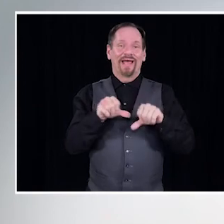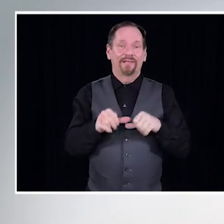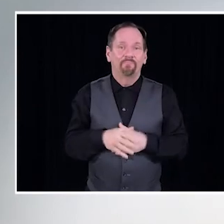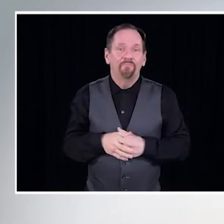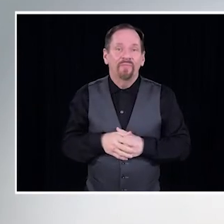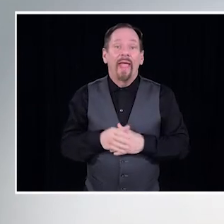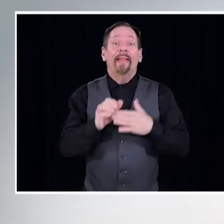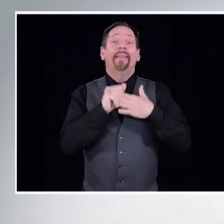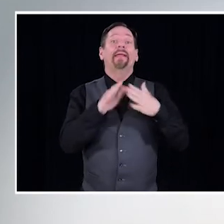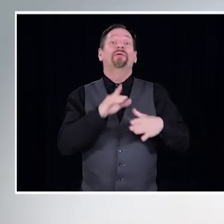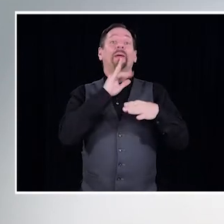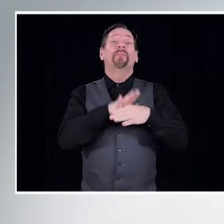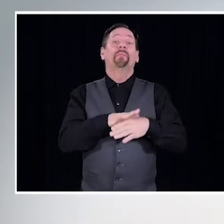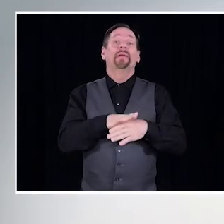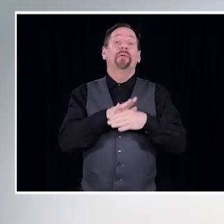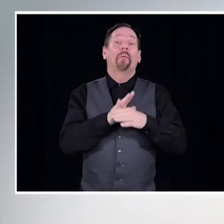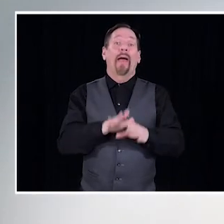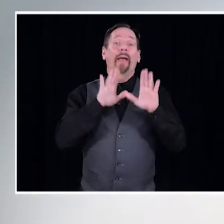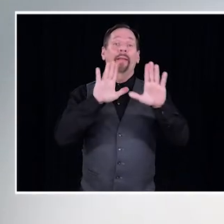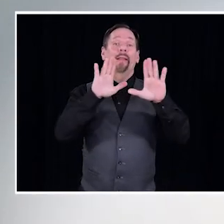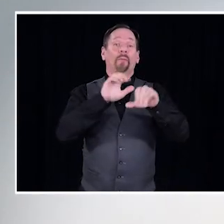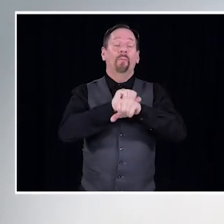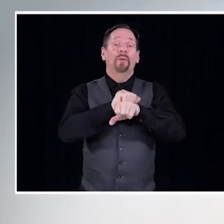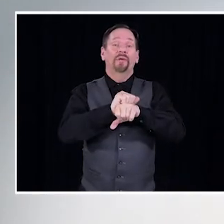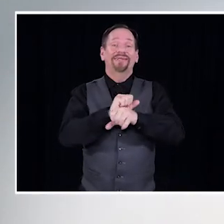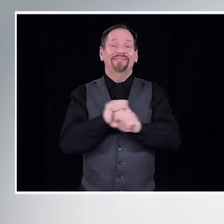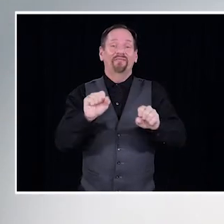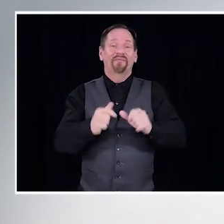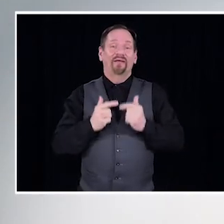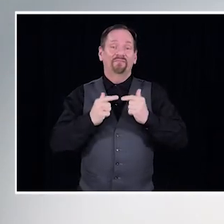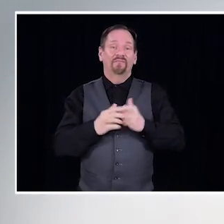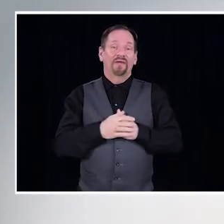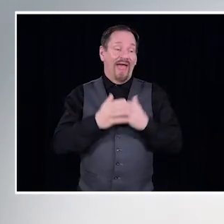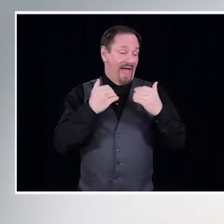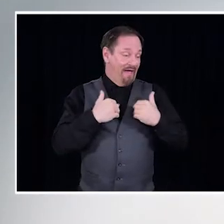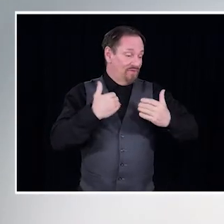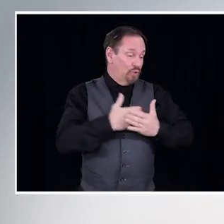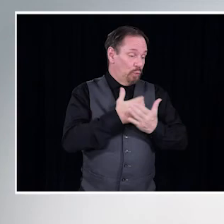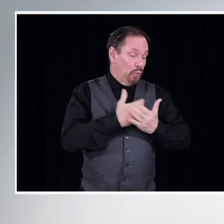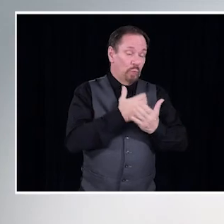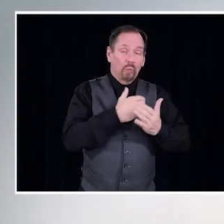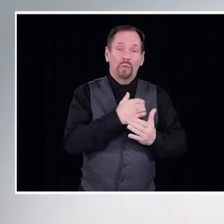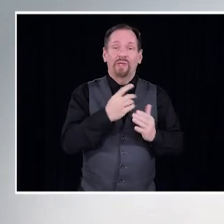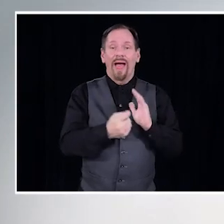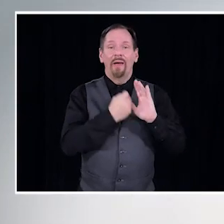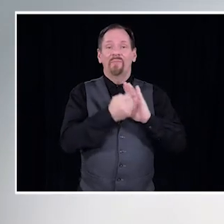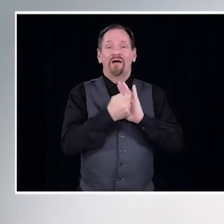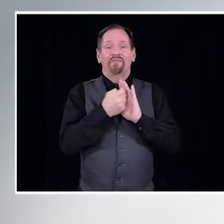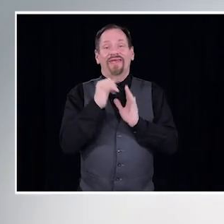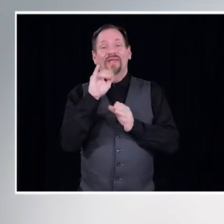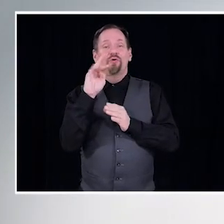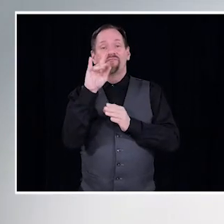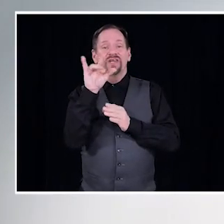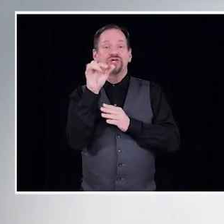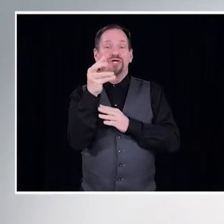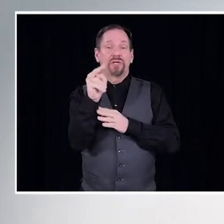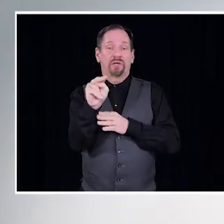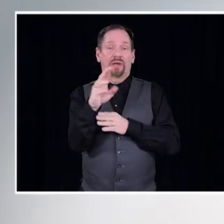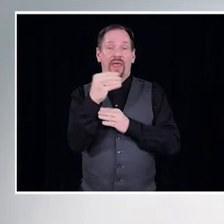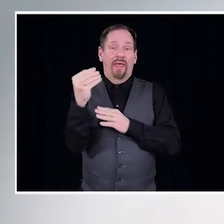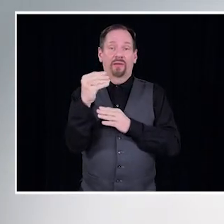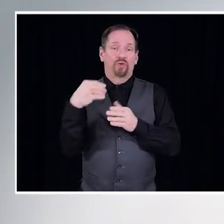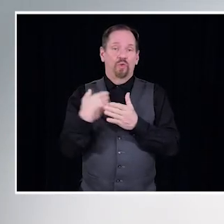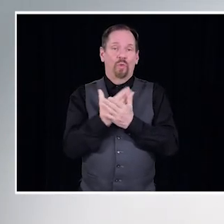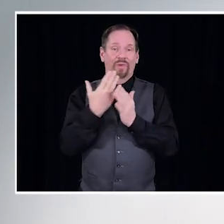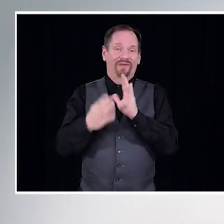to excellence can save lives, usher in new eras of innovation and breakthroughs, and inspire others to step up and